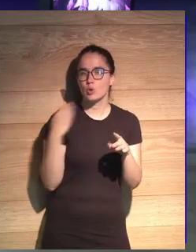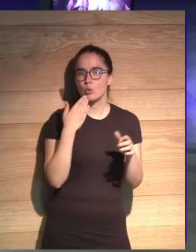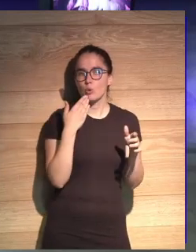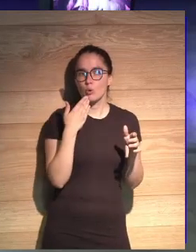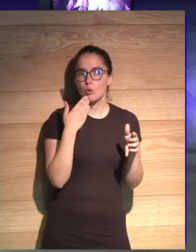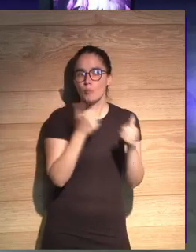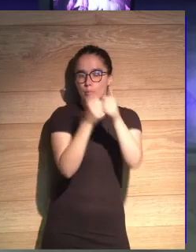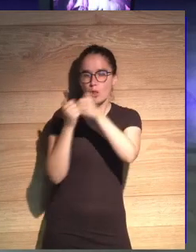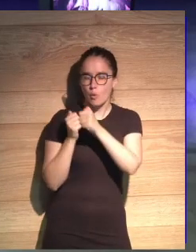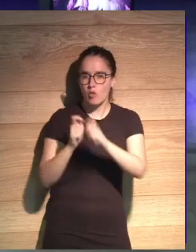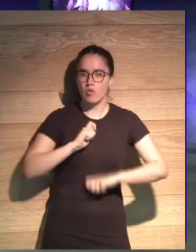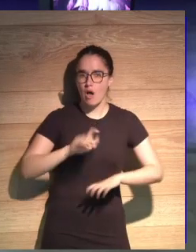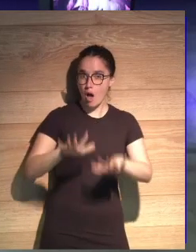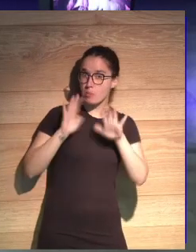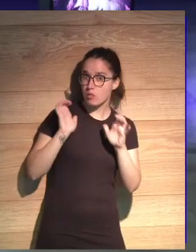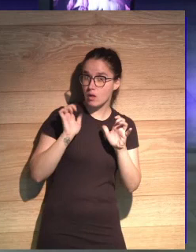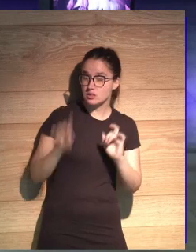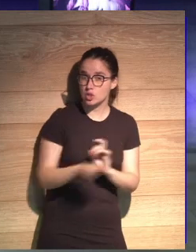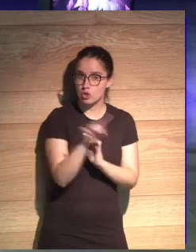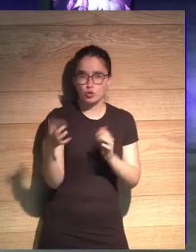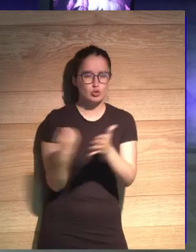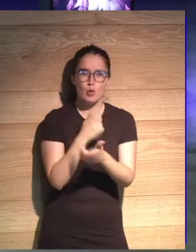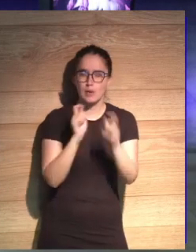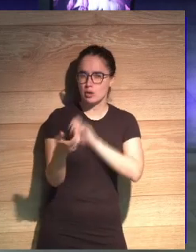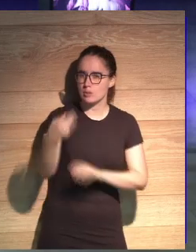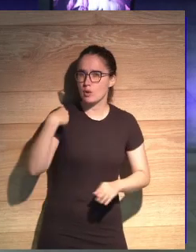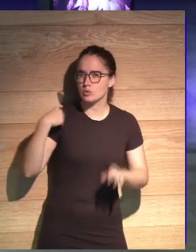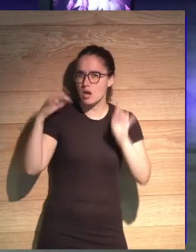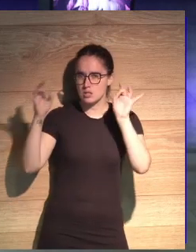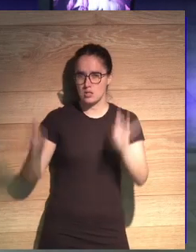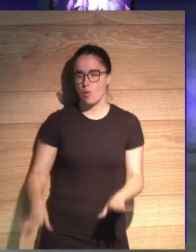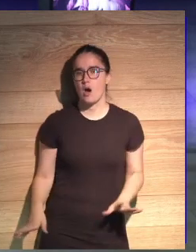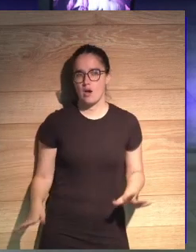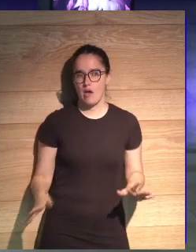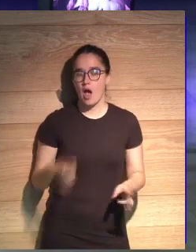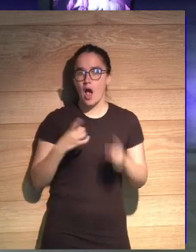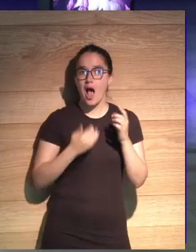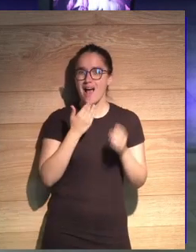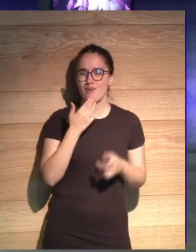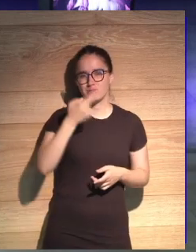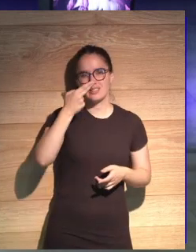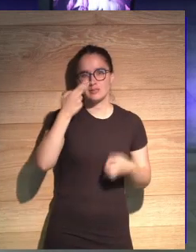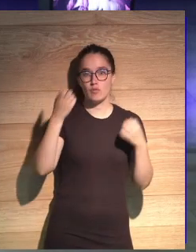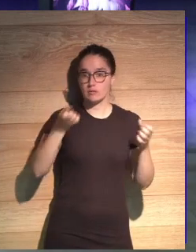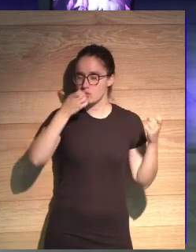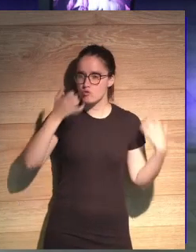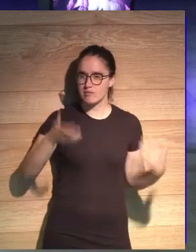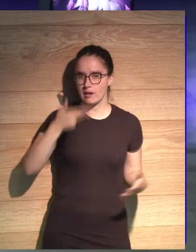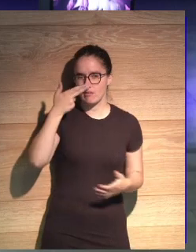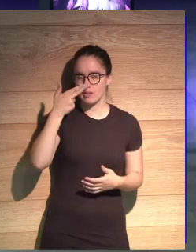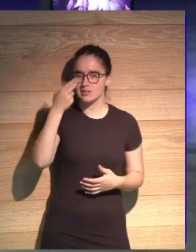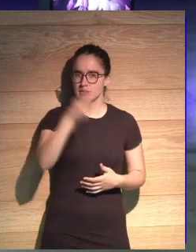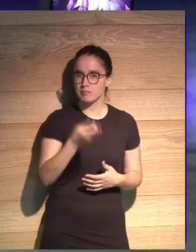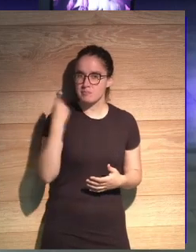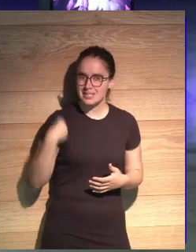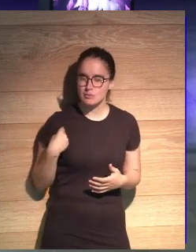up to now. First thing I'm usually asked is, can you learn by playing video games? Every journalist has asked us about that,